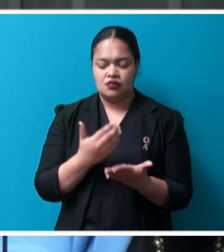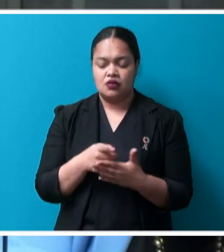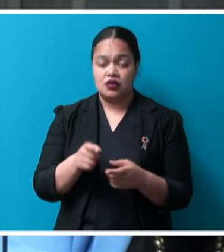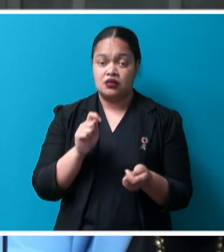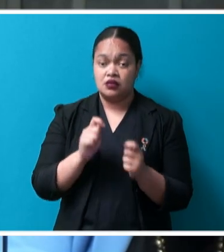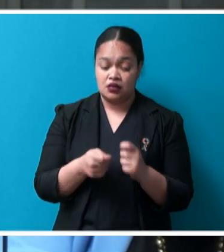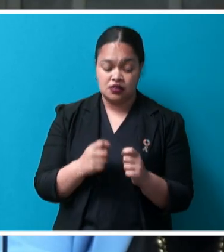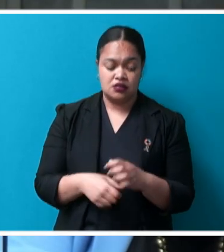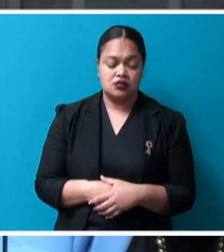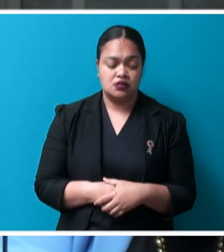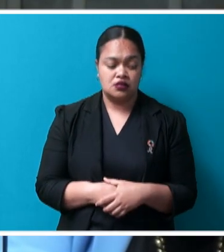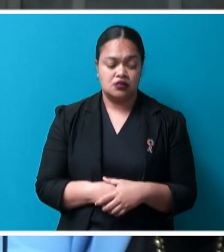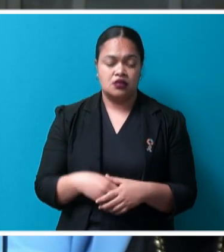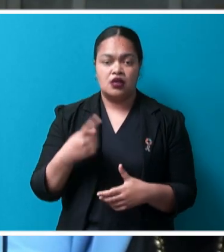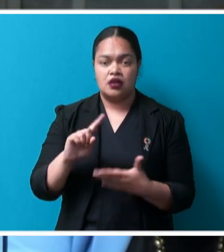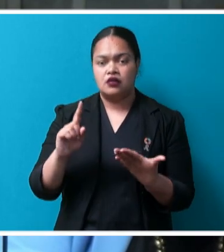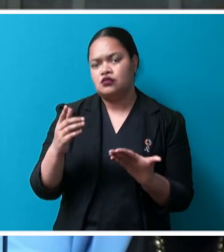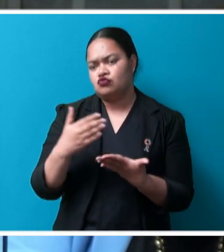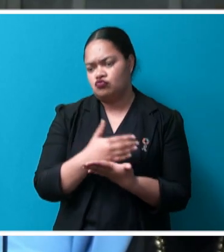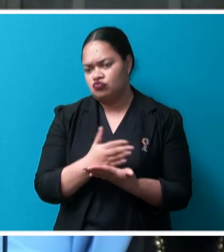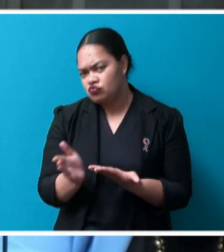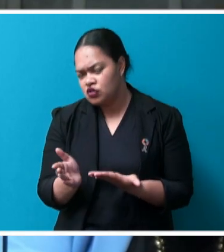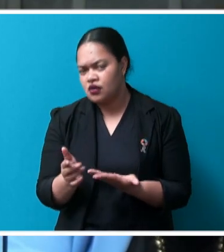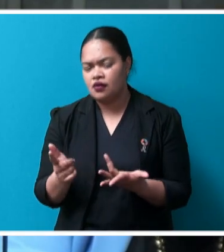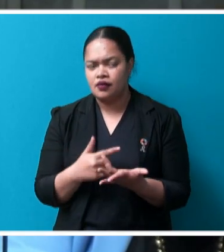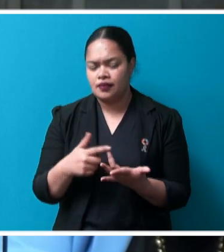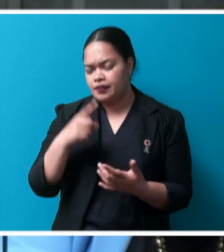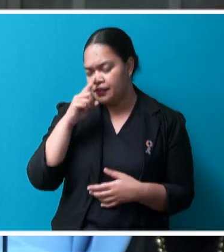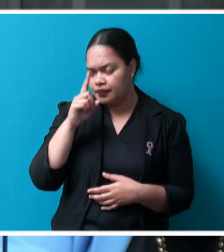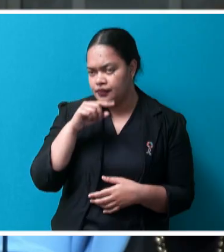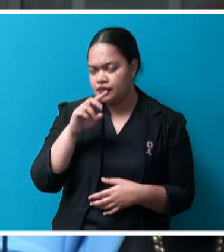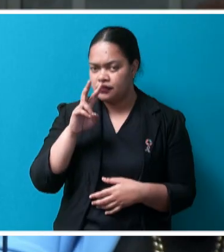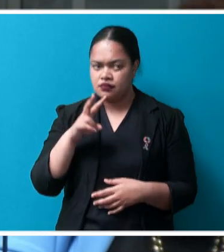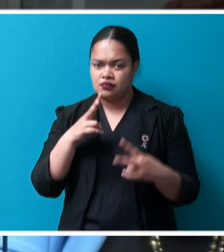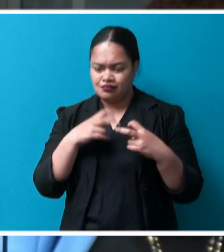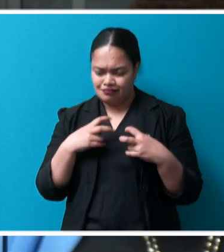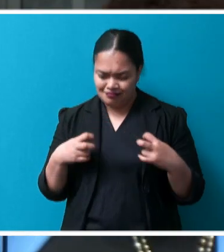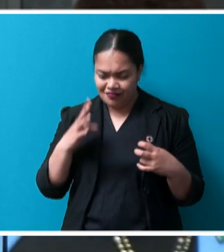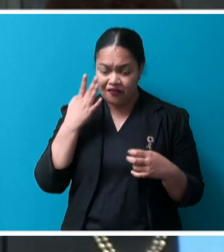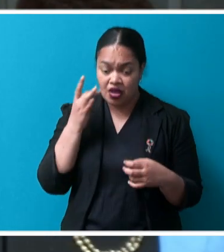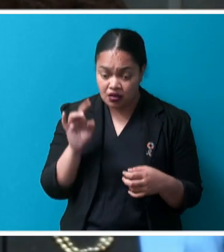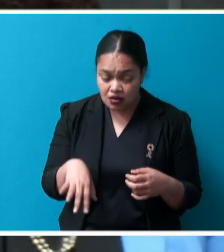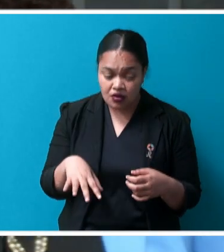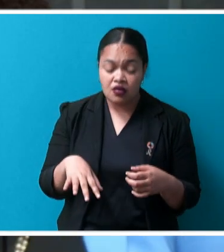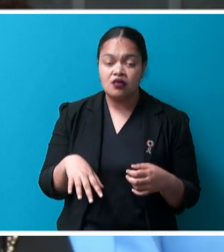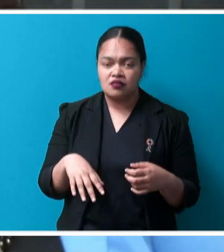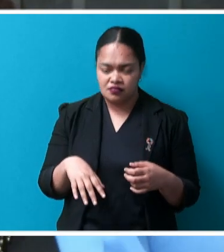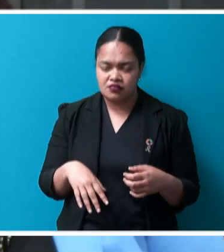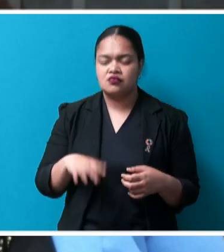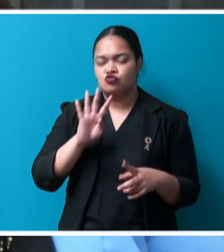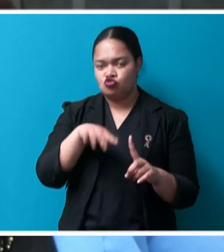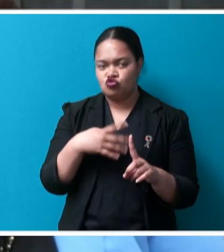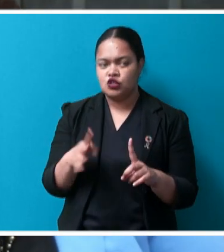expanded, the share of diagnosed people who are actually started on treatment has fallen over 98%